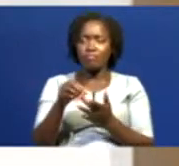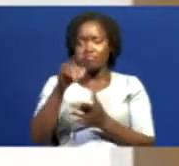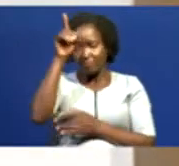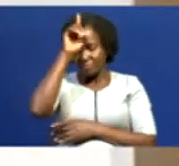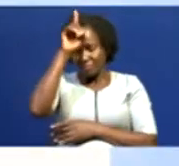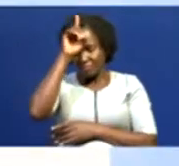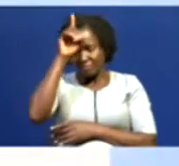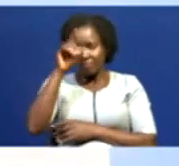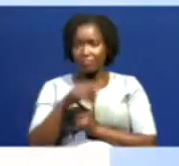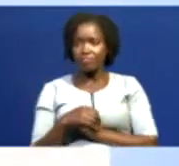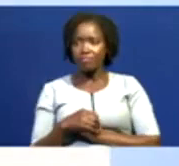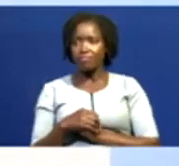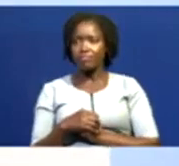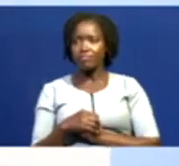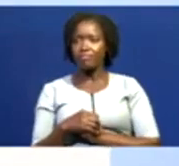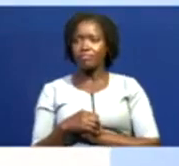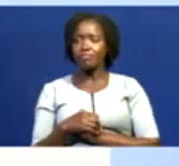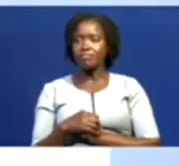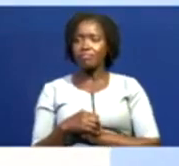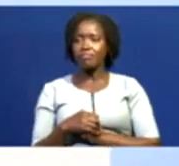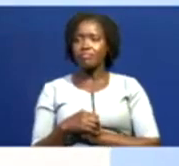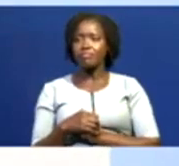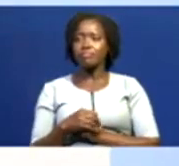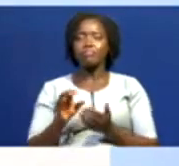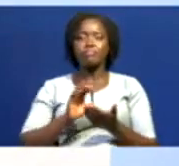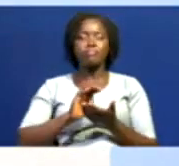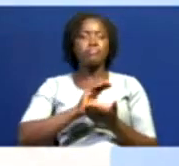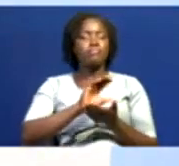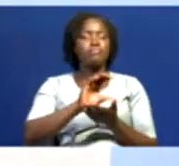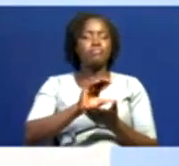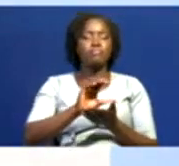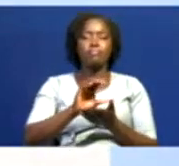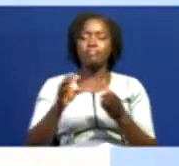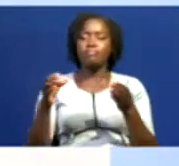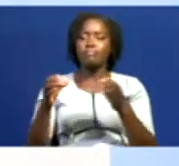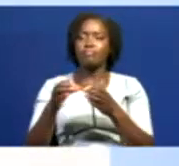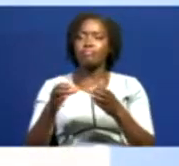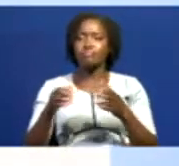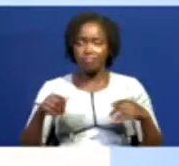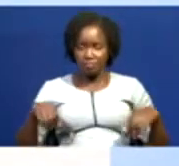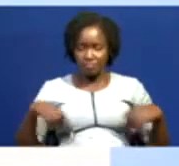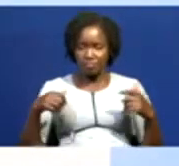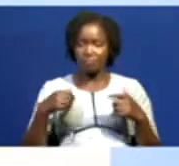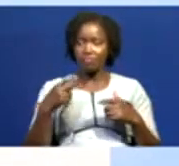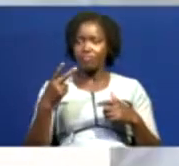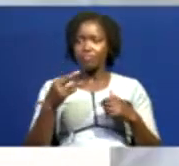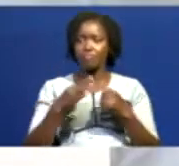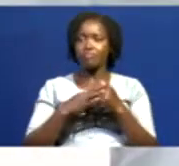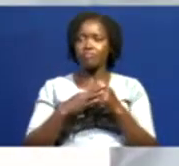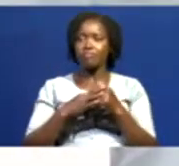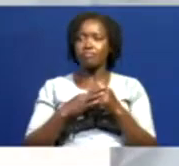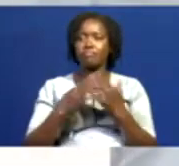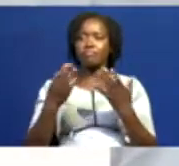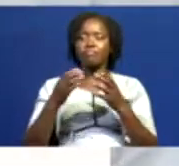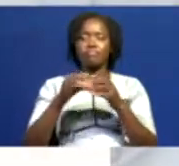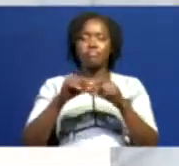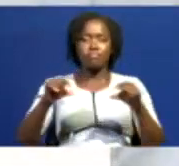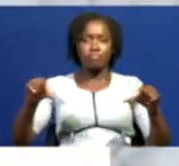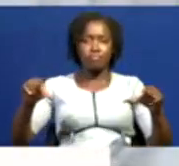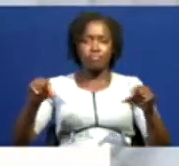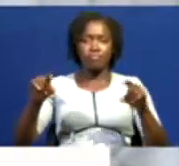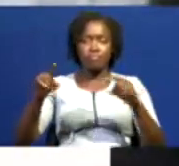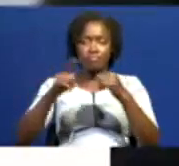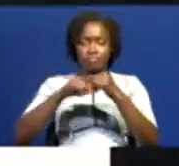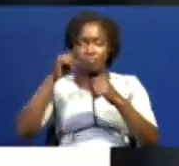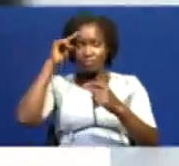areas. The transmission farm boasts of 48 core fiber optic cables, of which six are